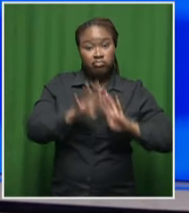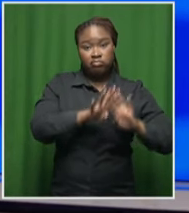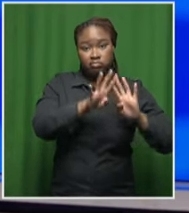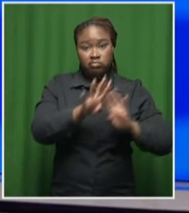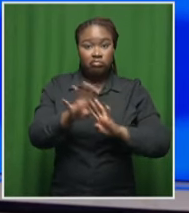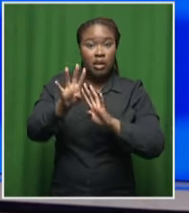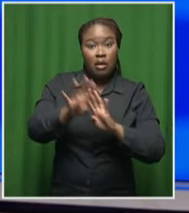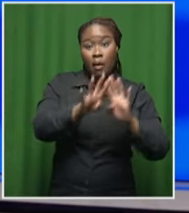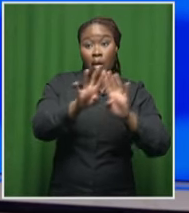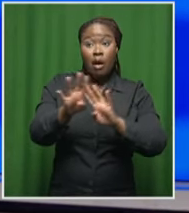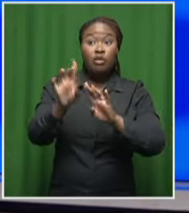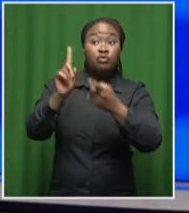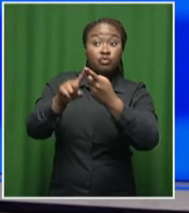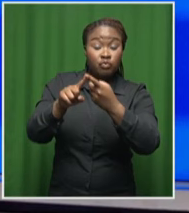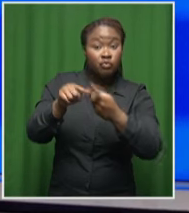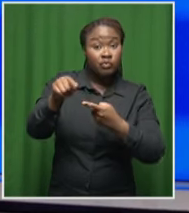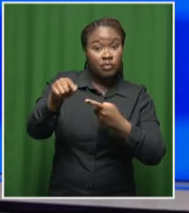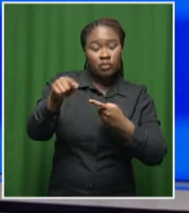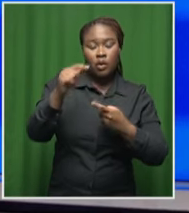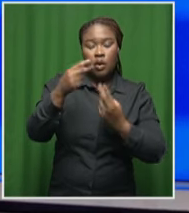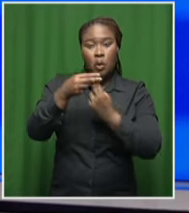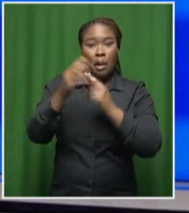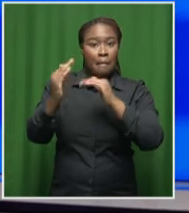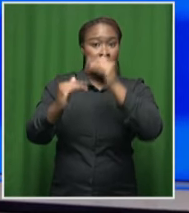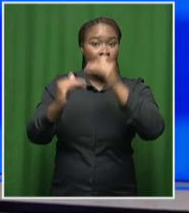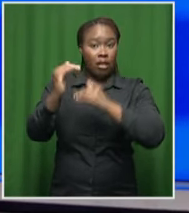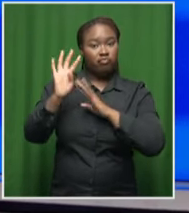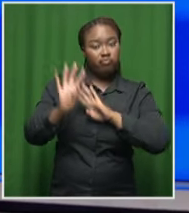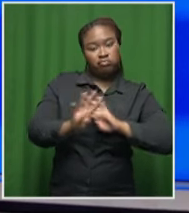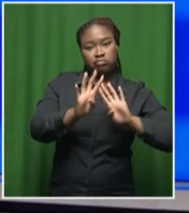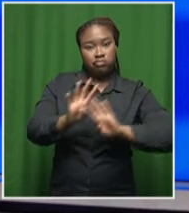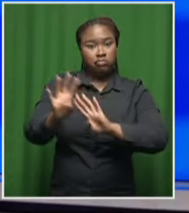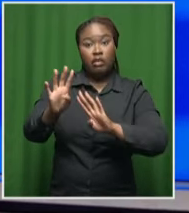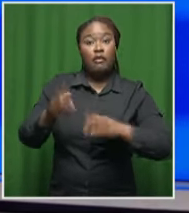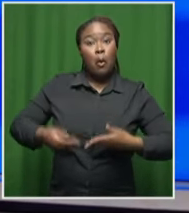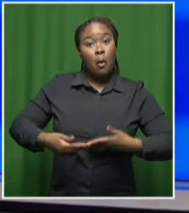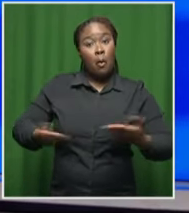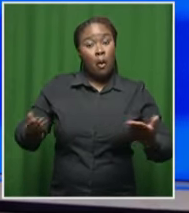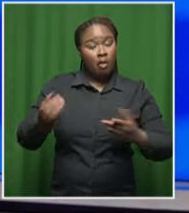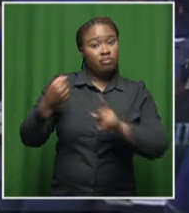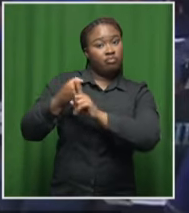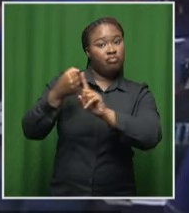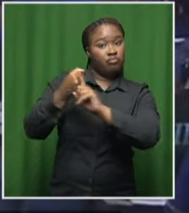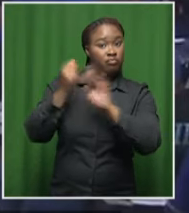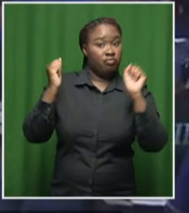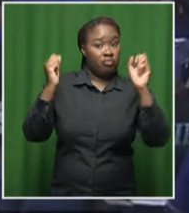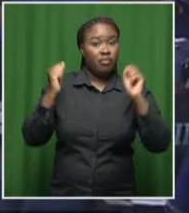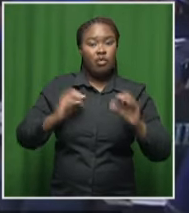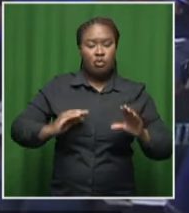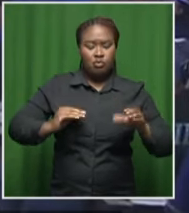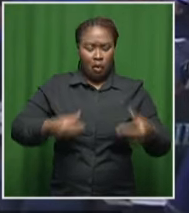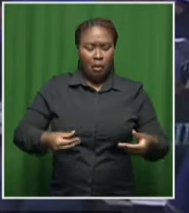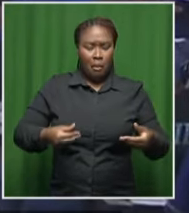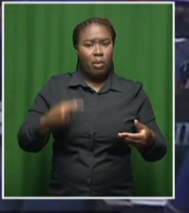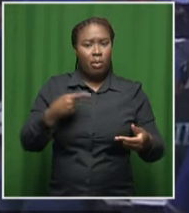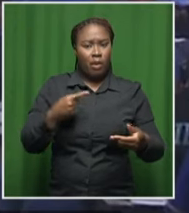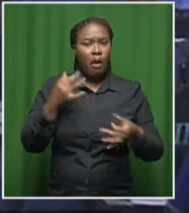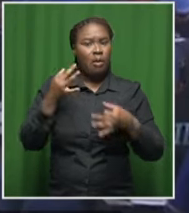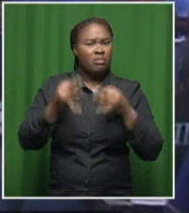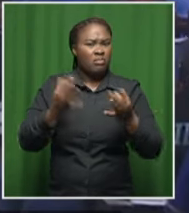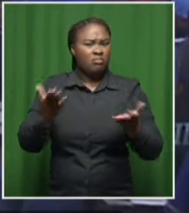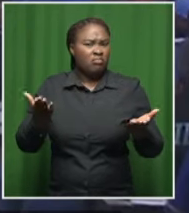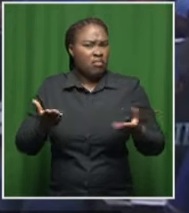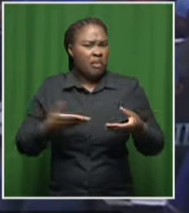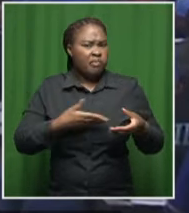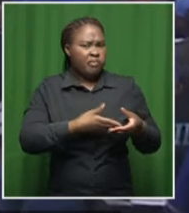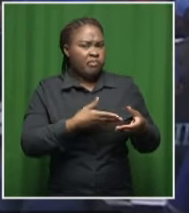buildings for the launch of the party's election manifesto. The document is expected to outline a plan which the party says